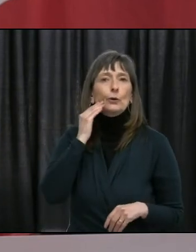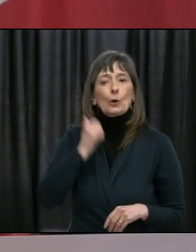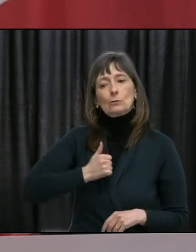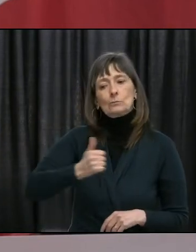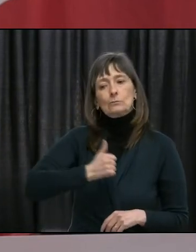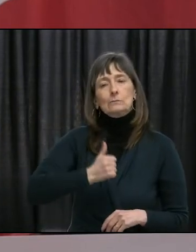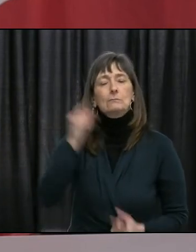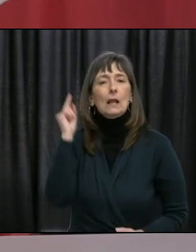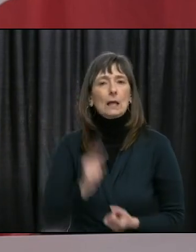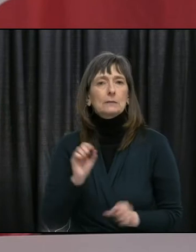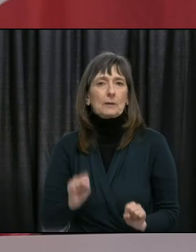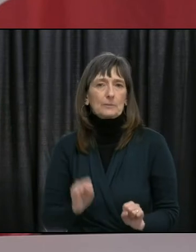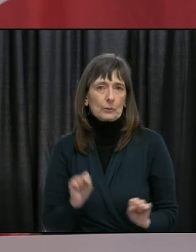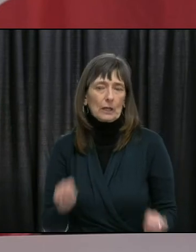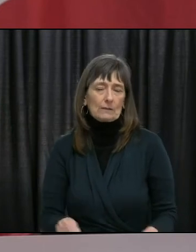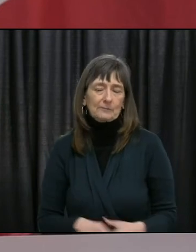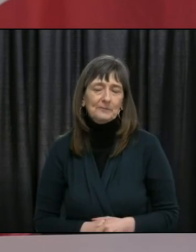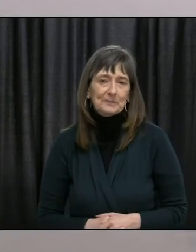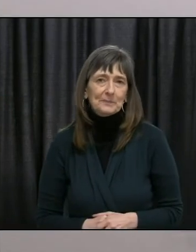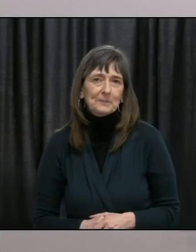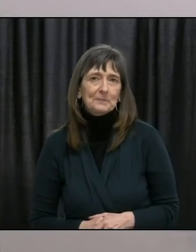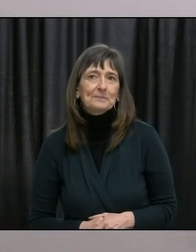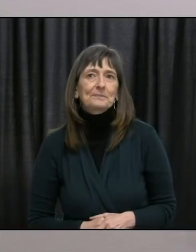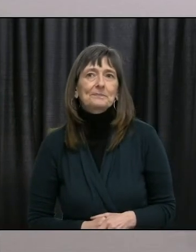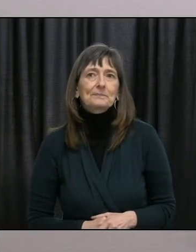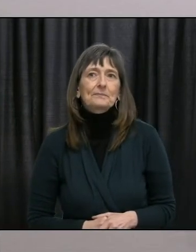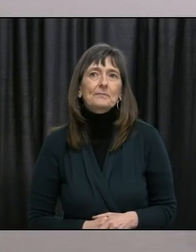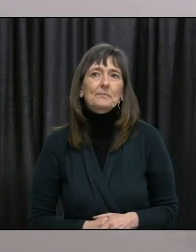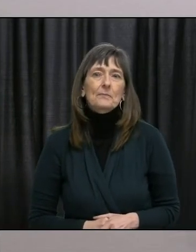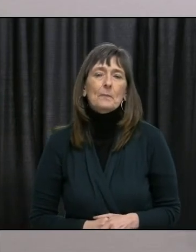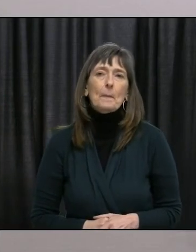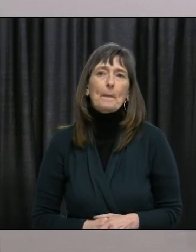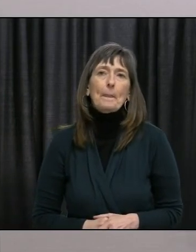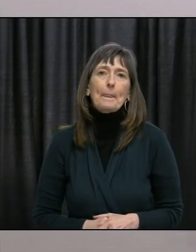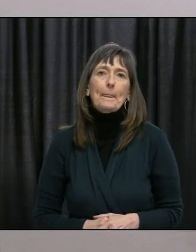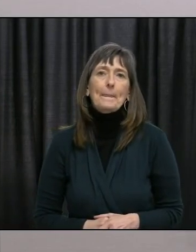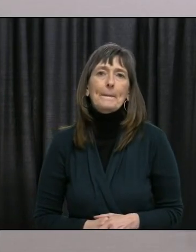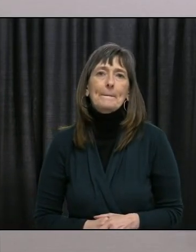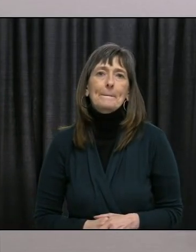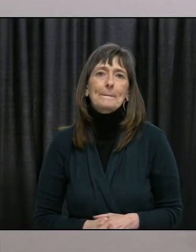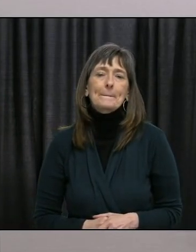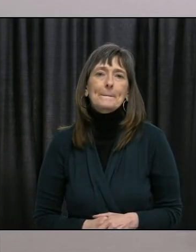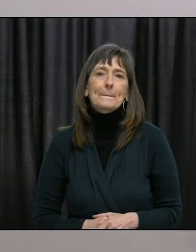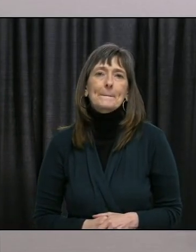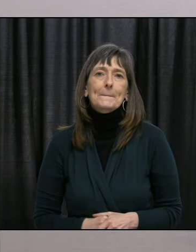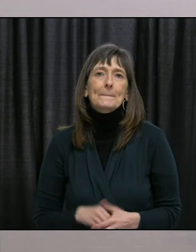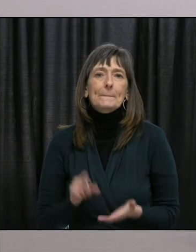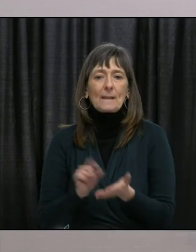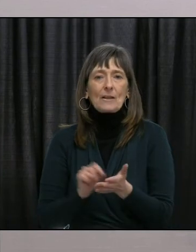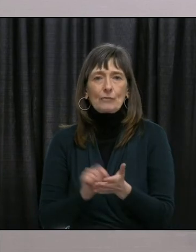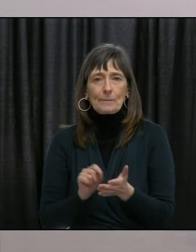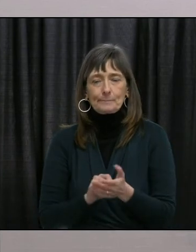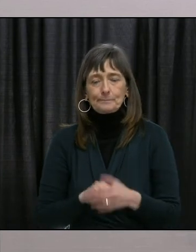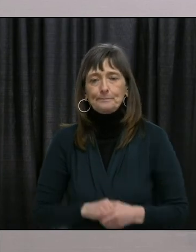be as small as possible. Thank you. Our next questions are from Peter Cowan